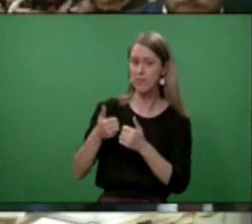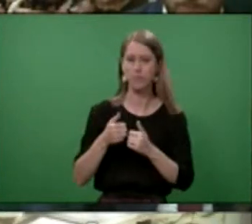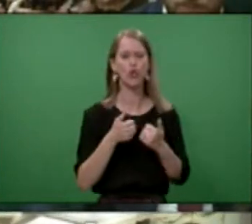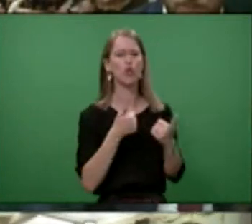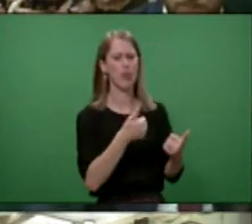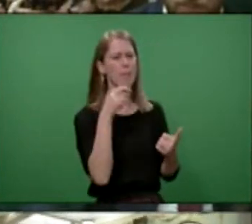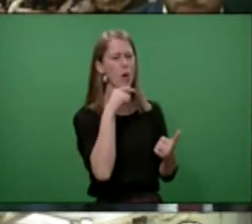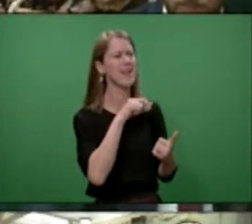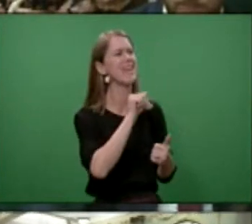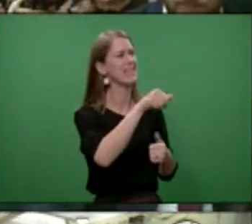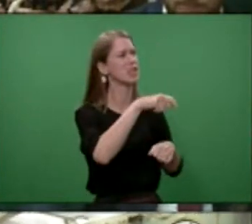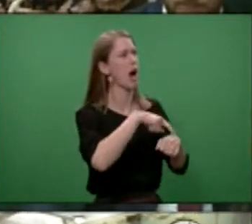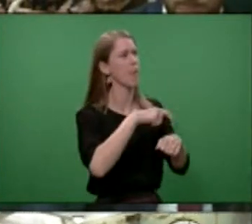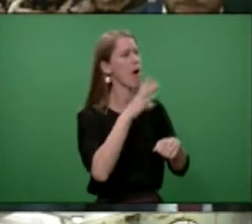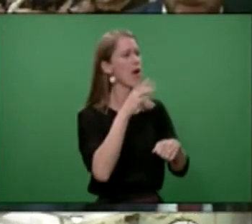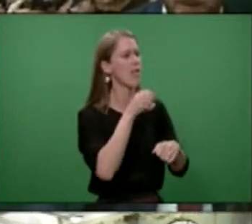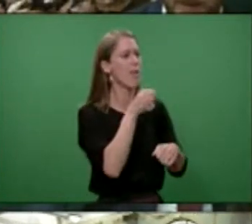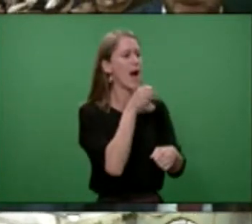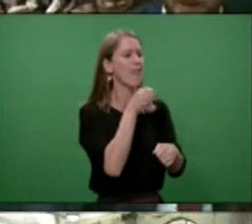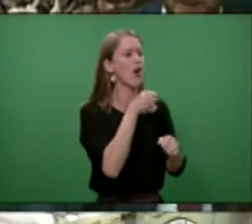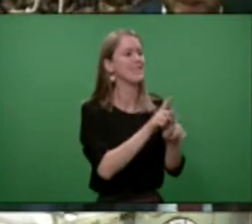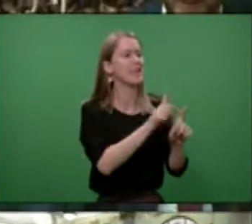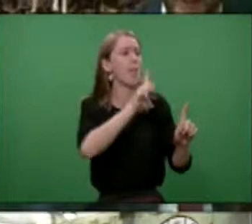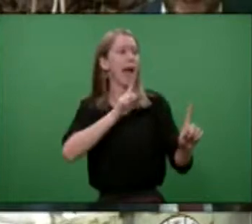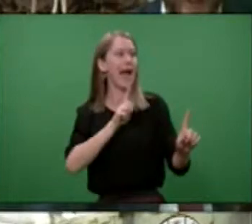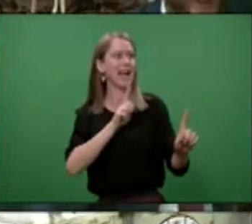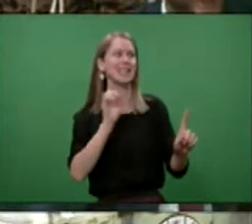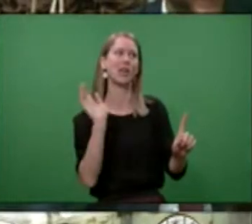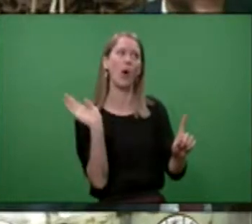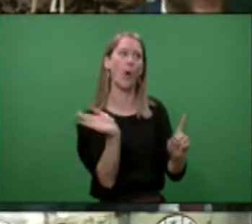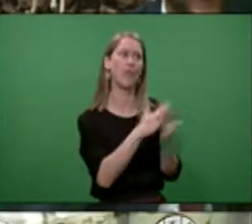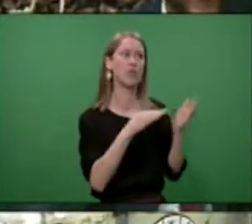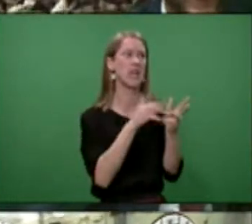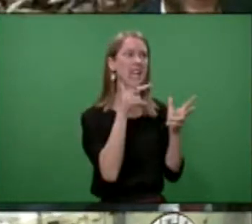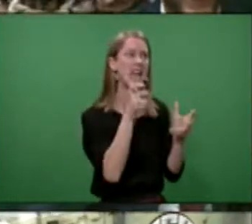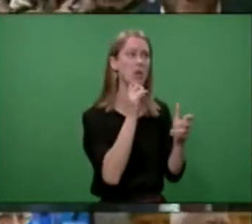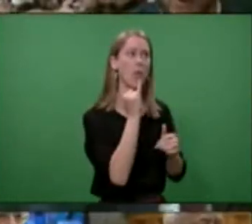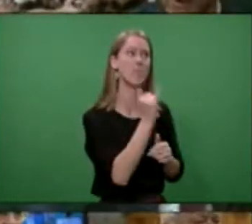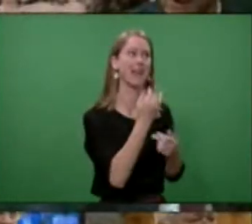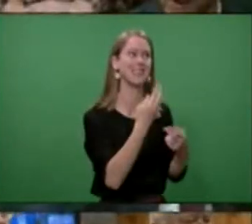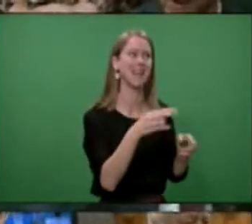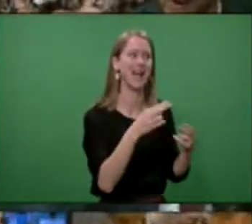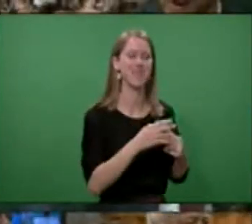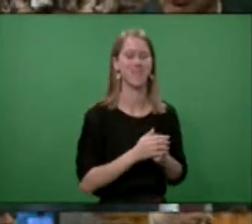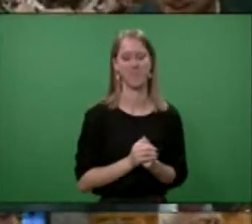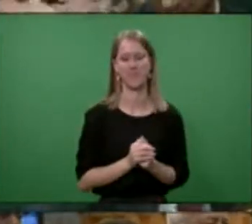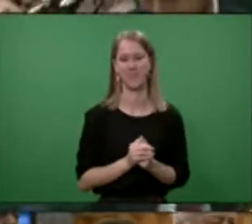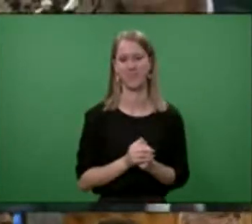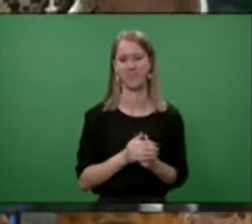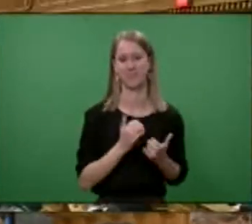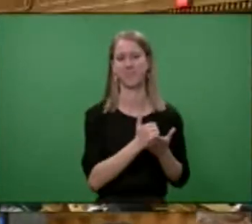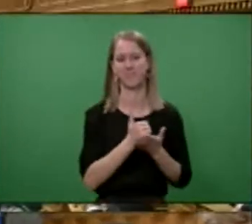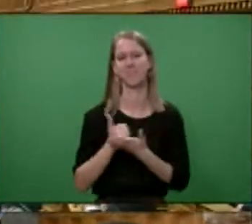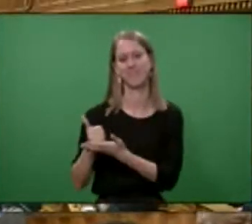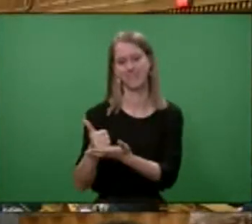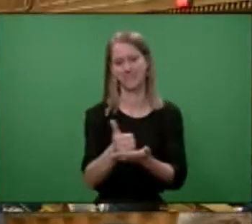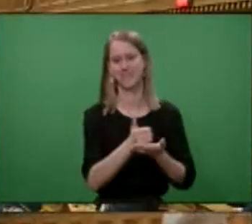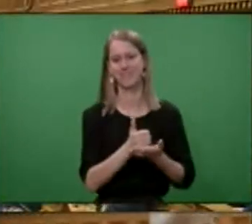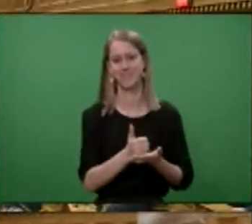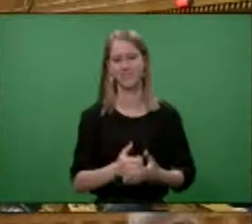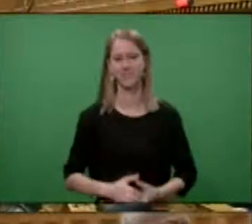son, but next time step away from the microphone because the whole country heard how flat you sing. Arira, hurira, na tēnā tātou katoa.